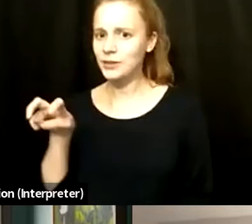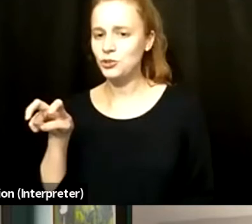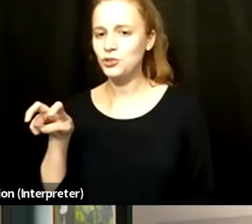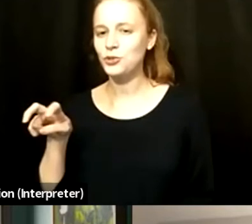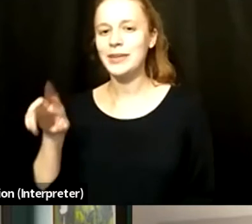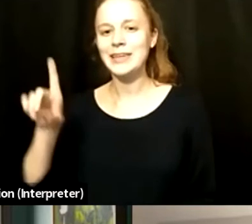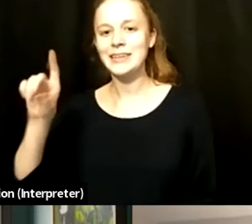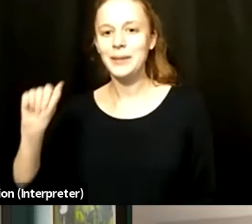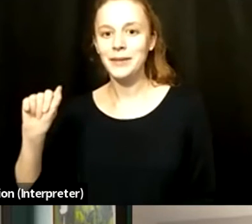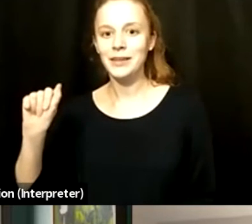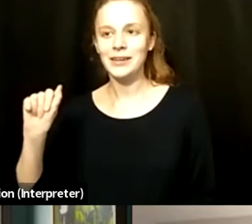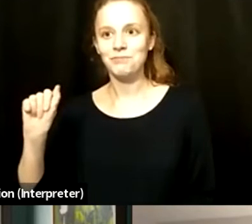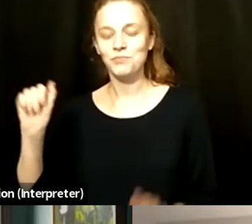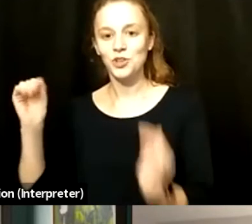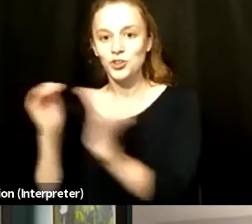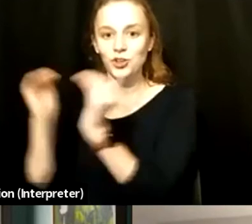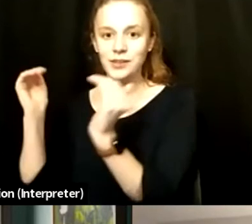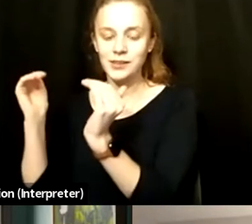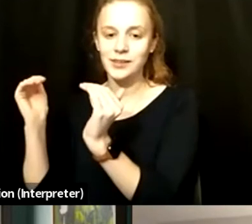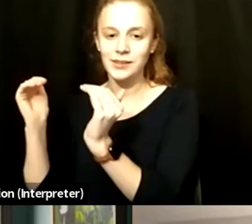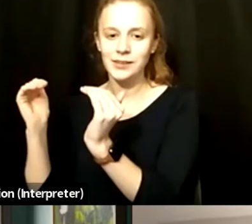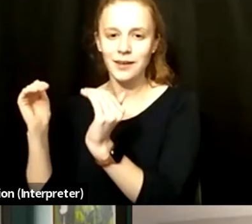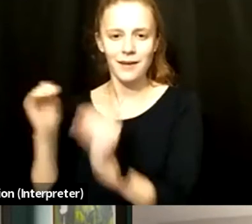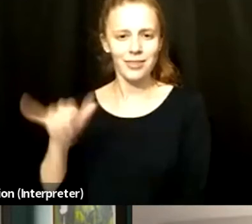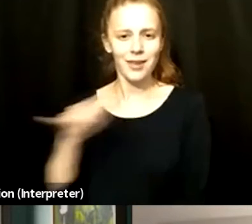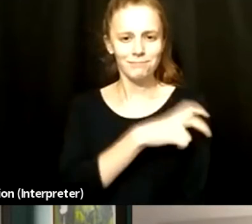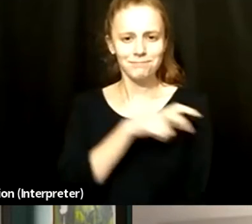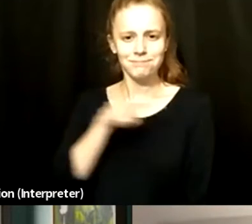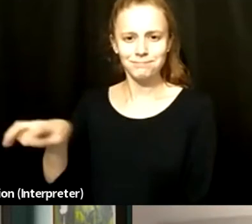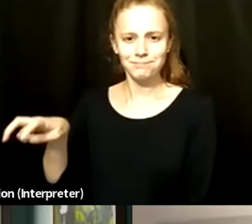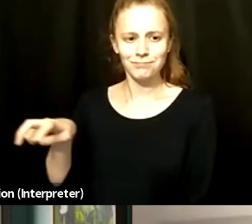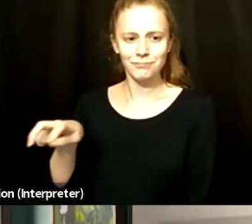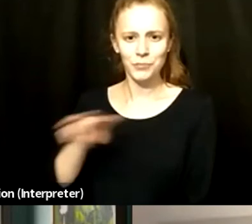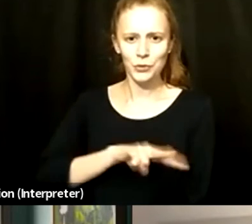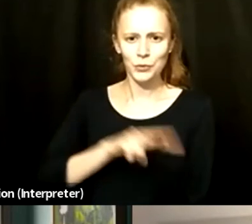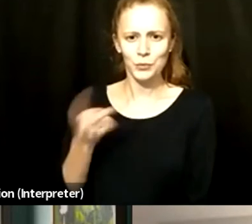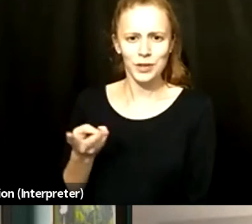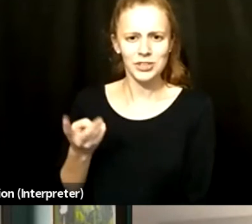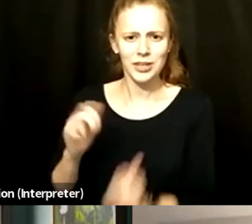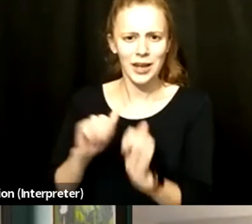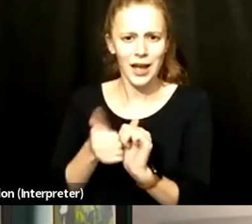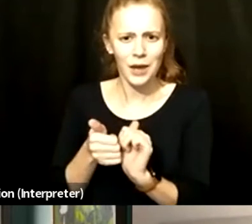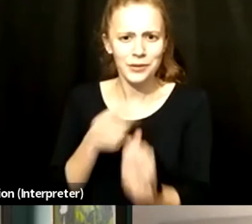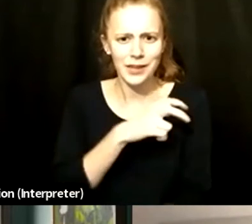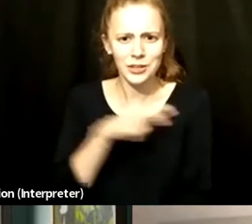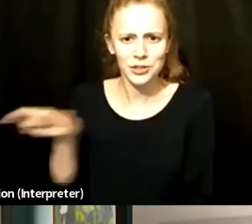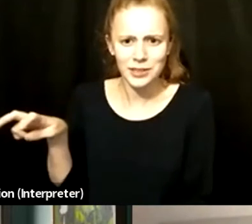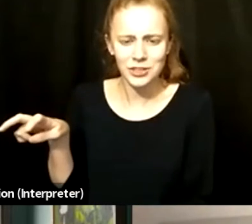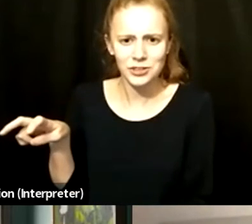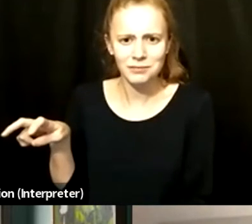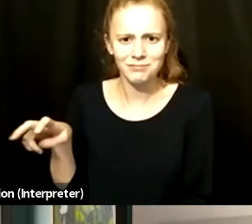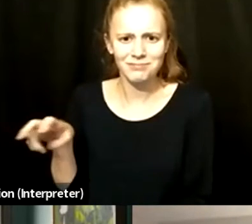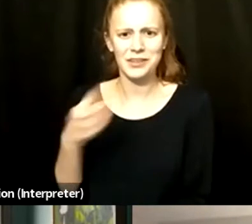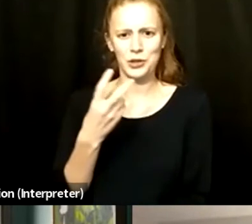justice. And how did that transition? Can you kind of talk to us about how you transitioned from those two worlds,